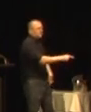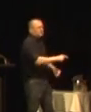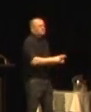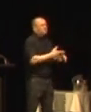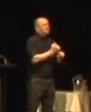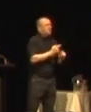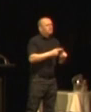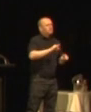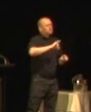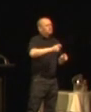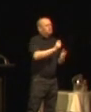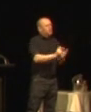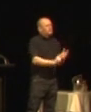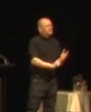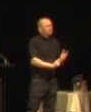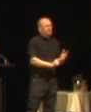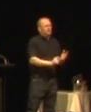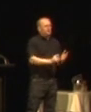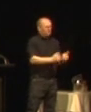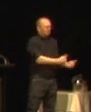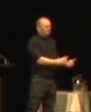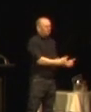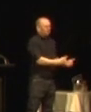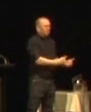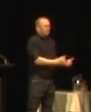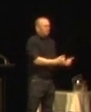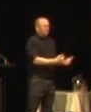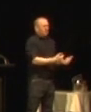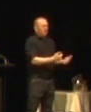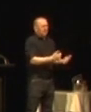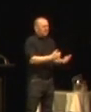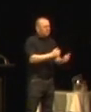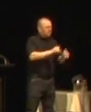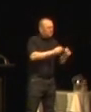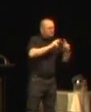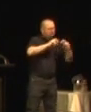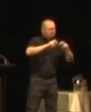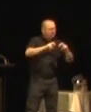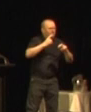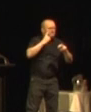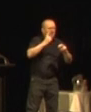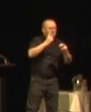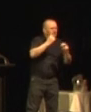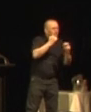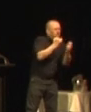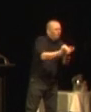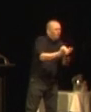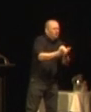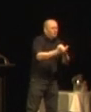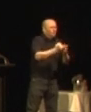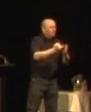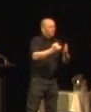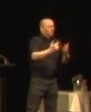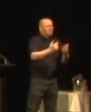finds wrongdoing or meaning. When it finds wrongdoing, it exposes it and it makes a handoff to